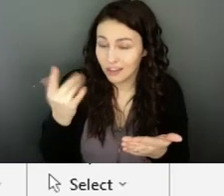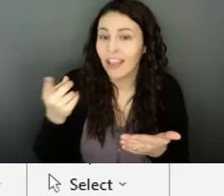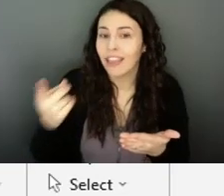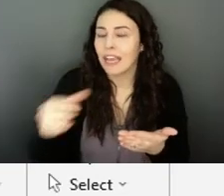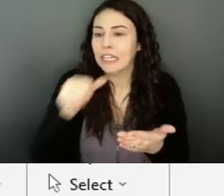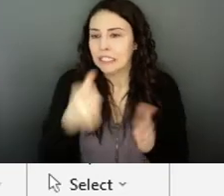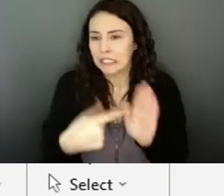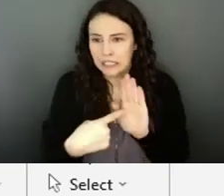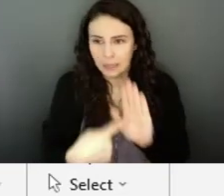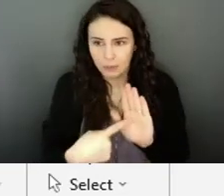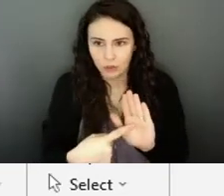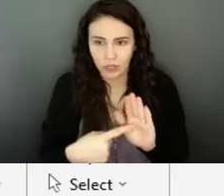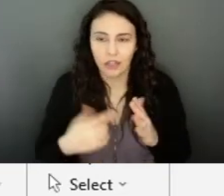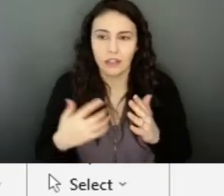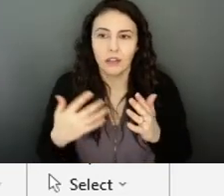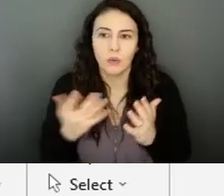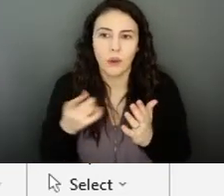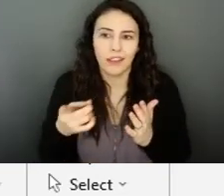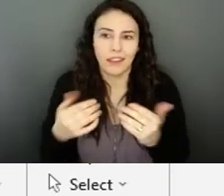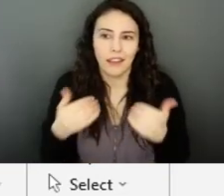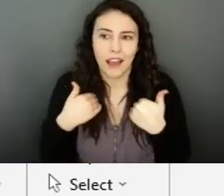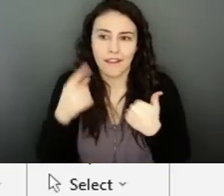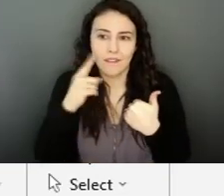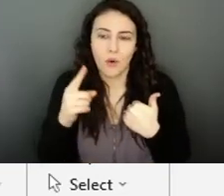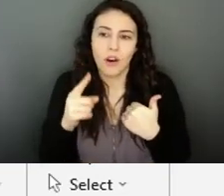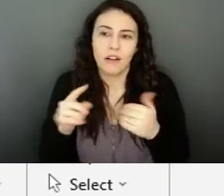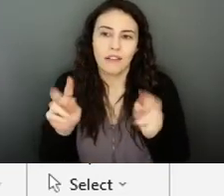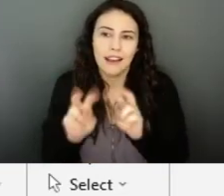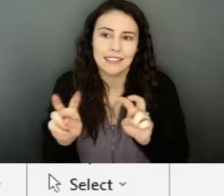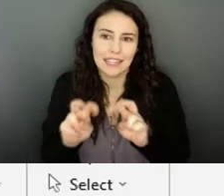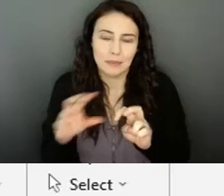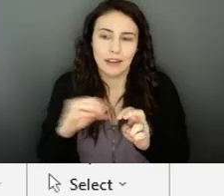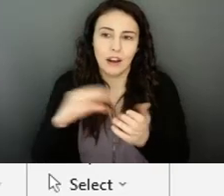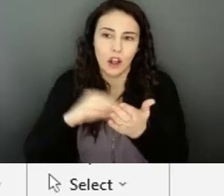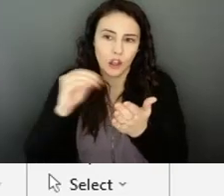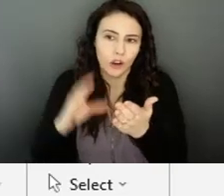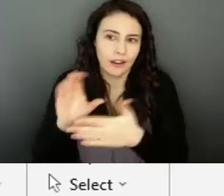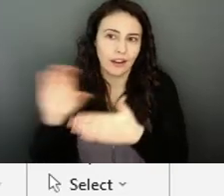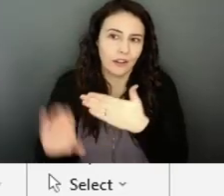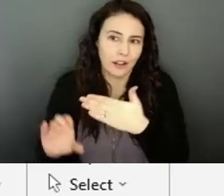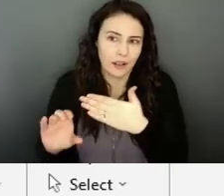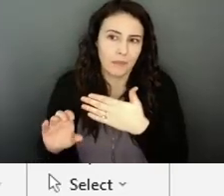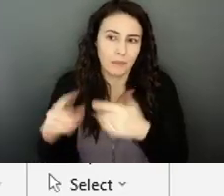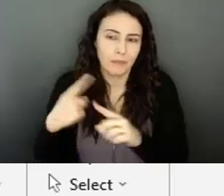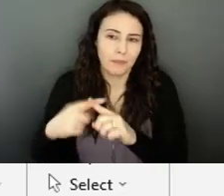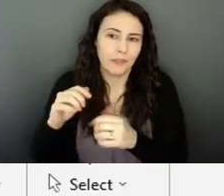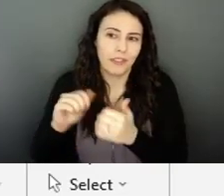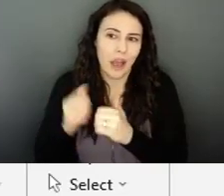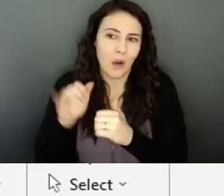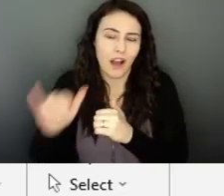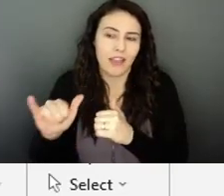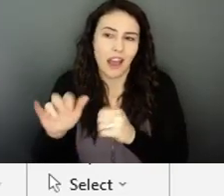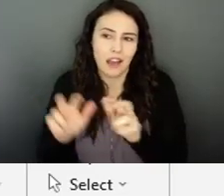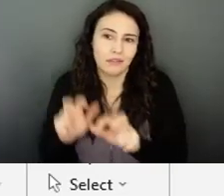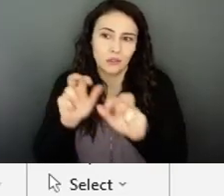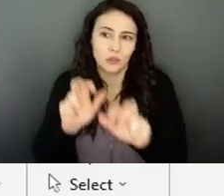for assessment of learning outcomes and how that's contributing to the effectiveness of the educational program or